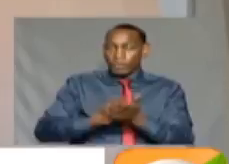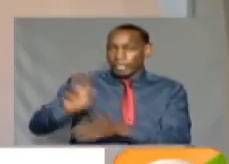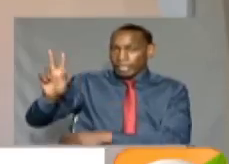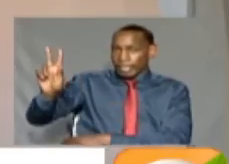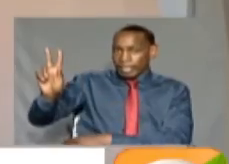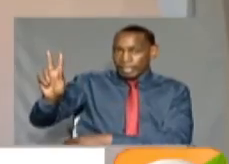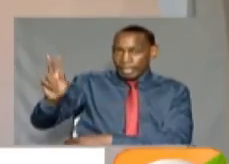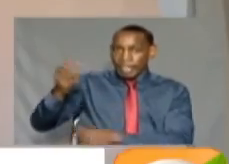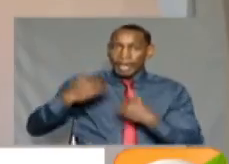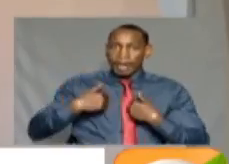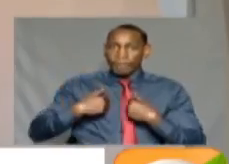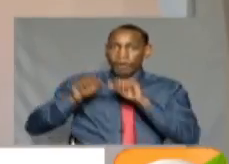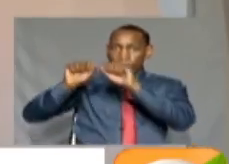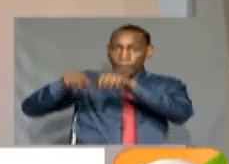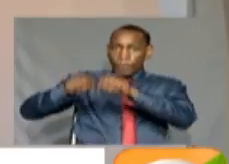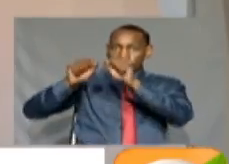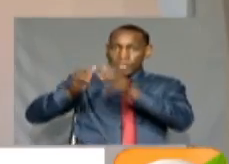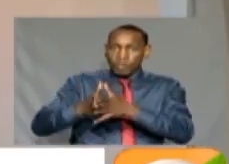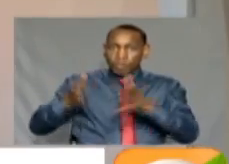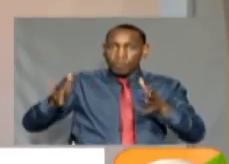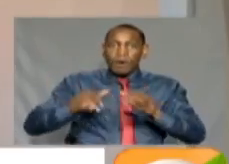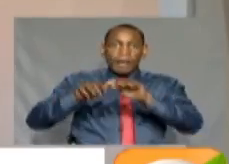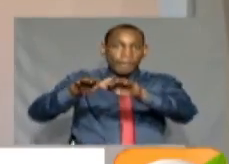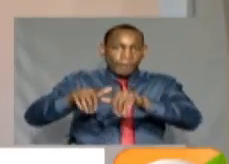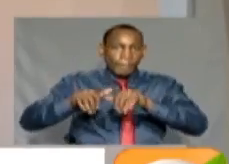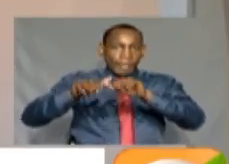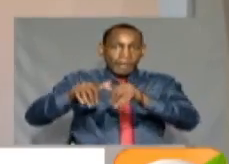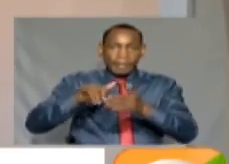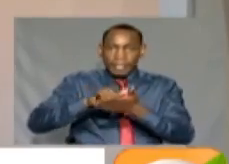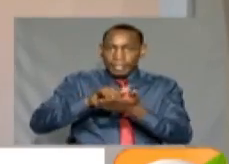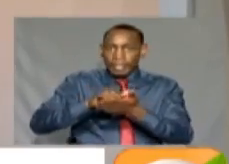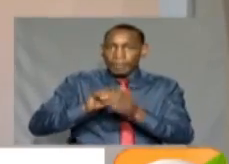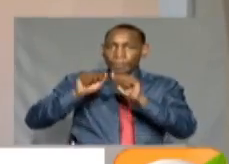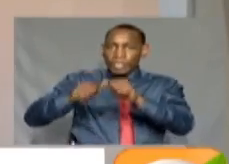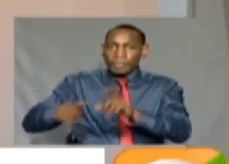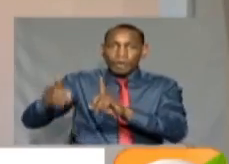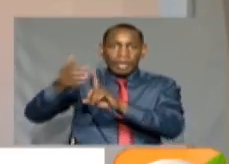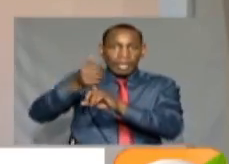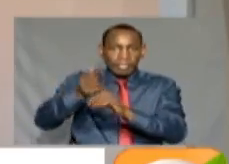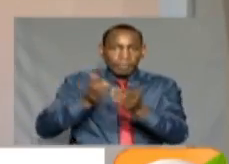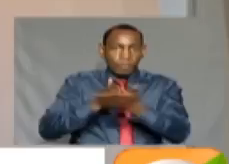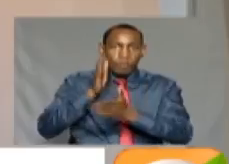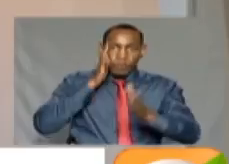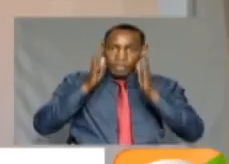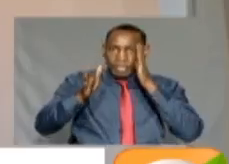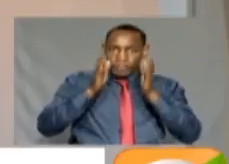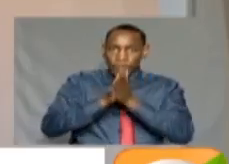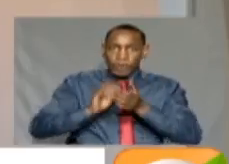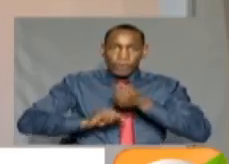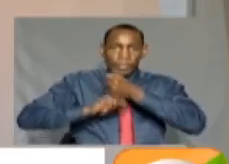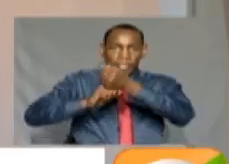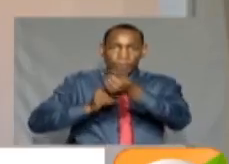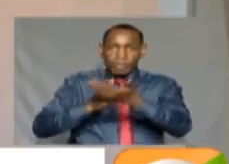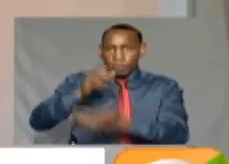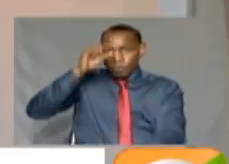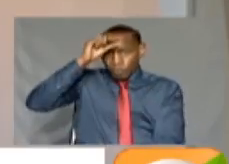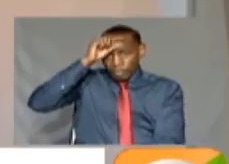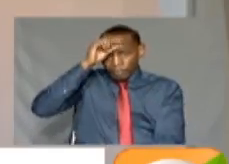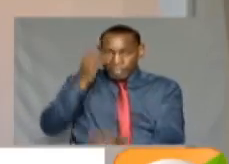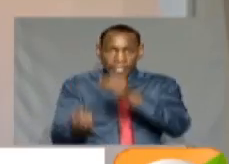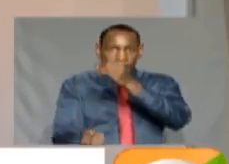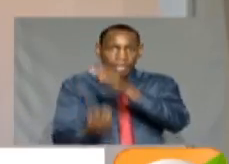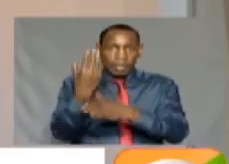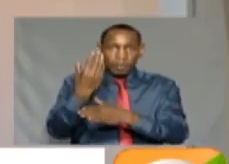has a lot of potential for growing agriculture, but can only achieve this through innovation and support from government by